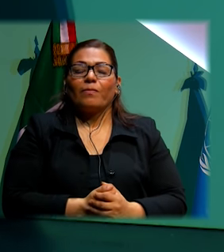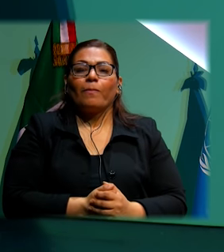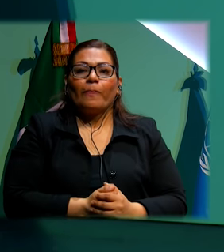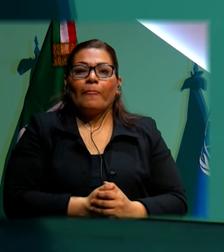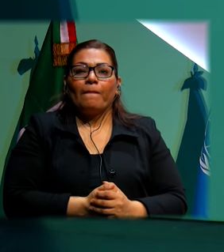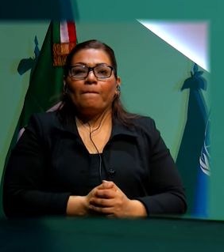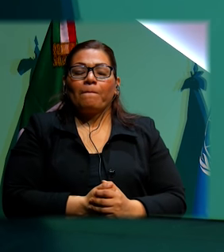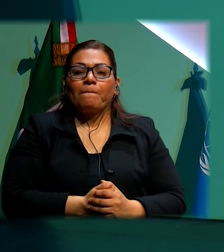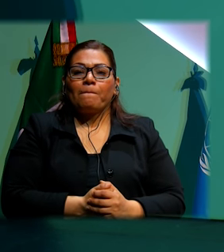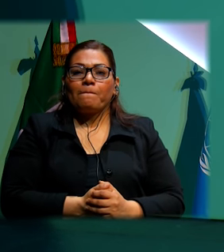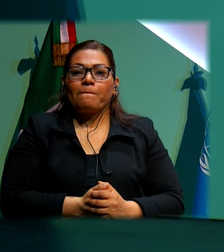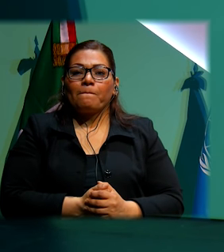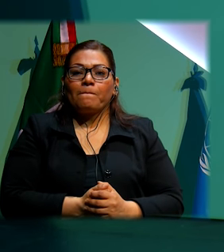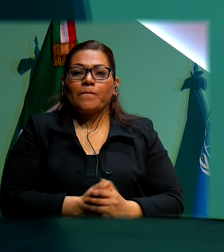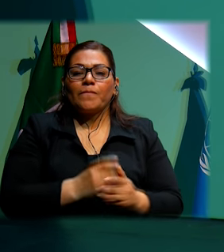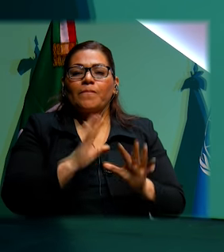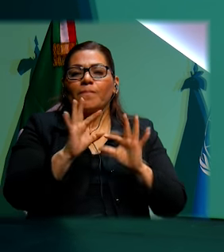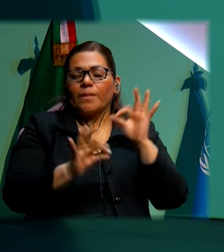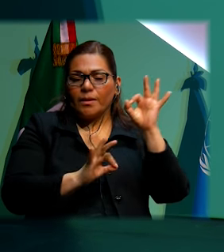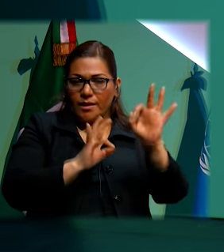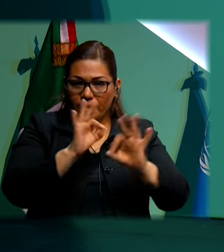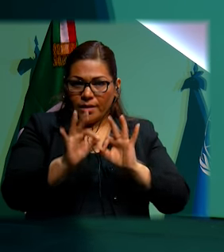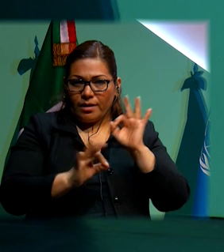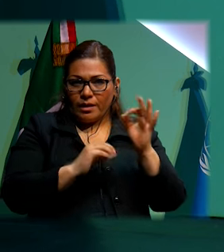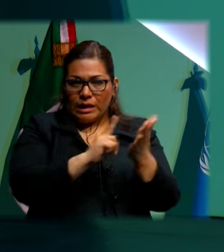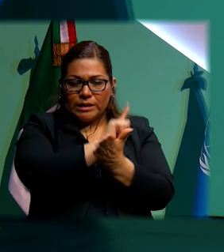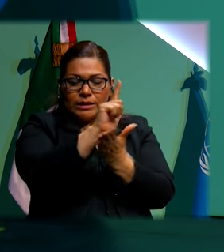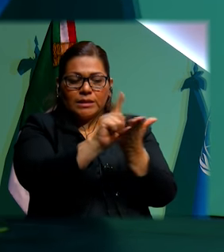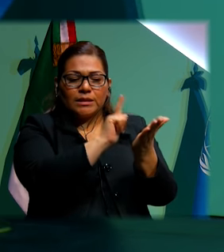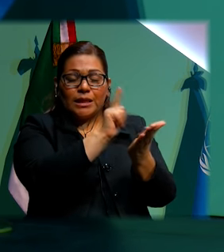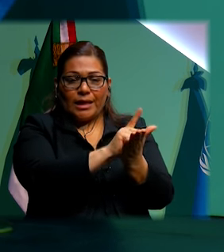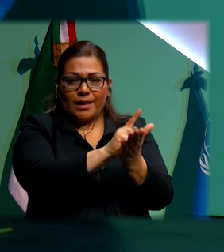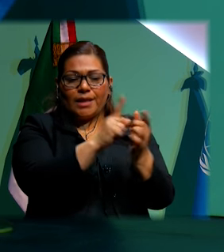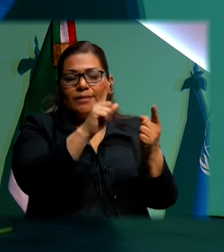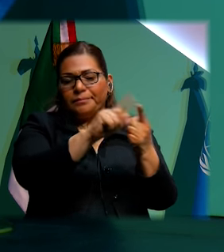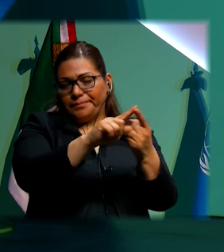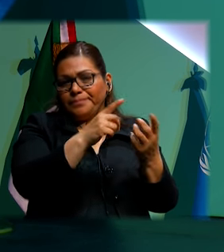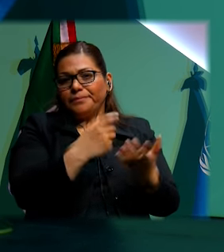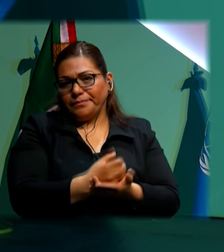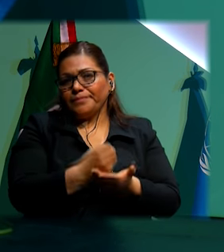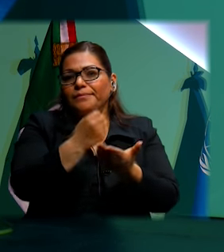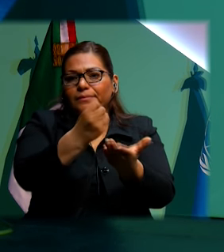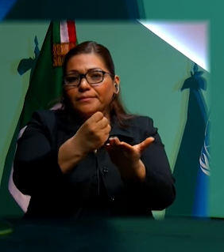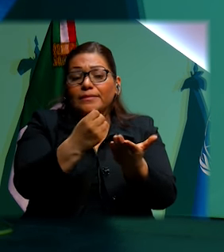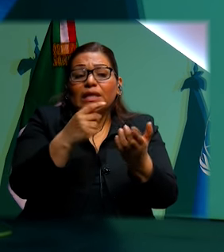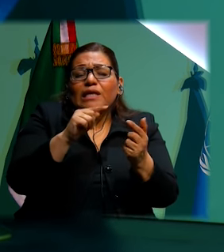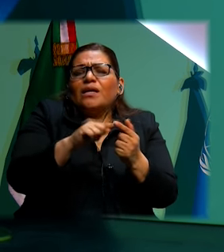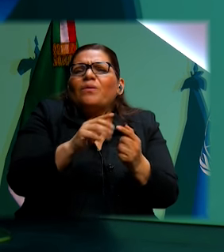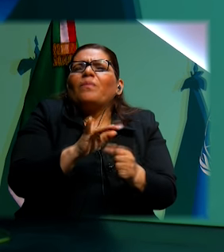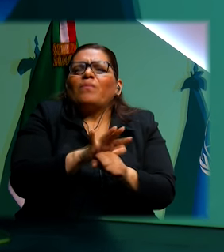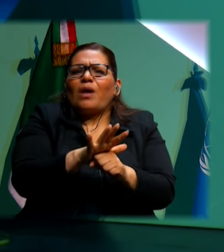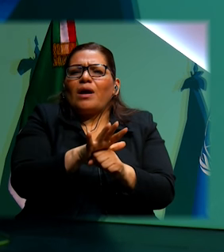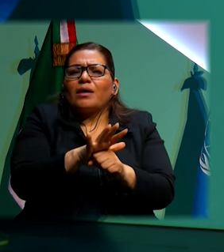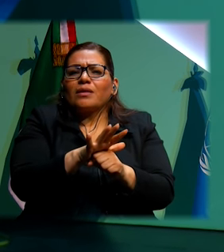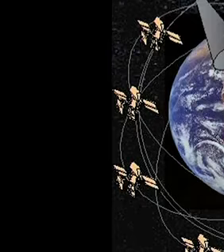economic, and legal problems associated with preserving digital content over long periods of time.